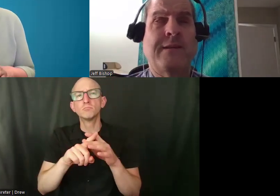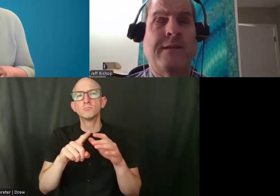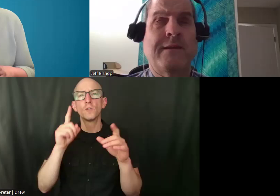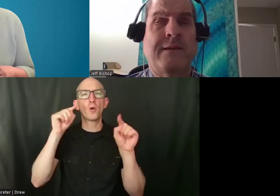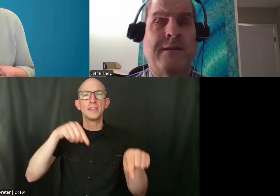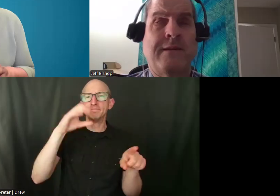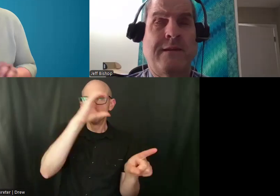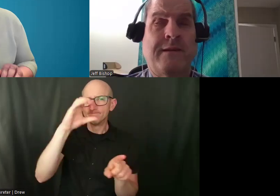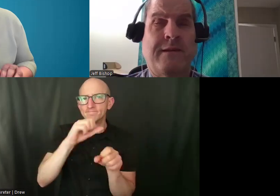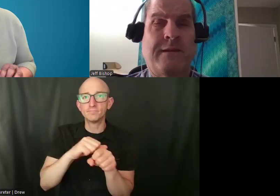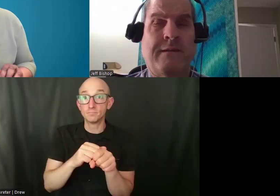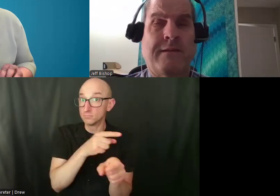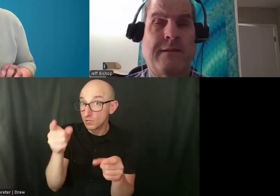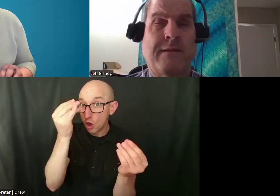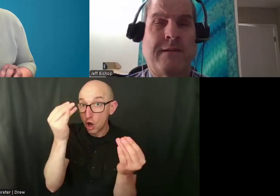thoughts?